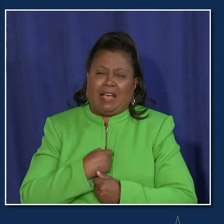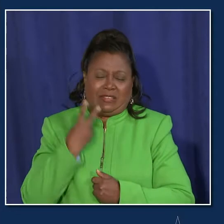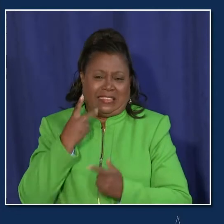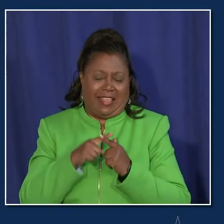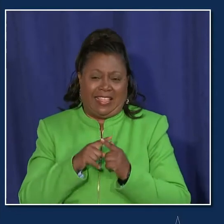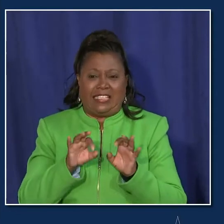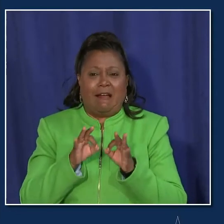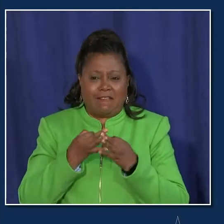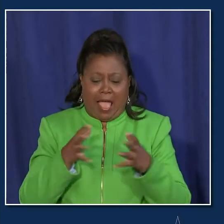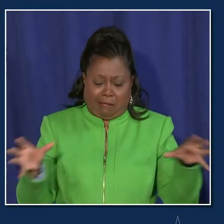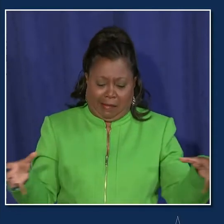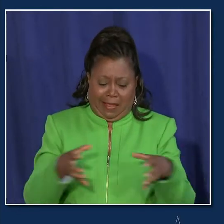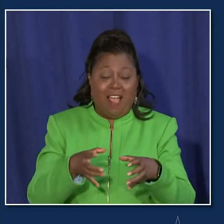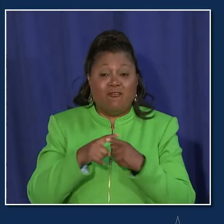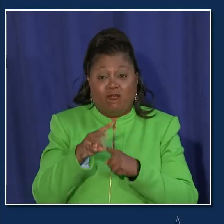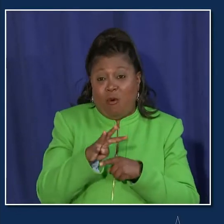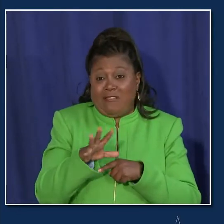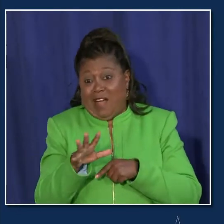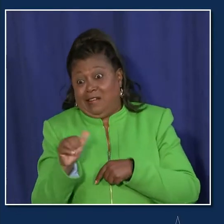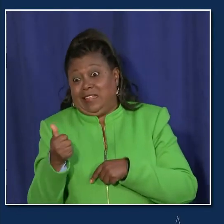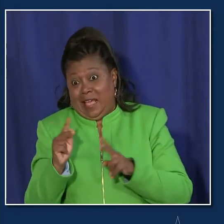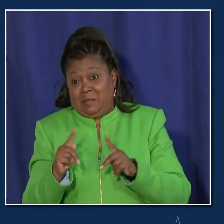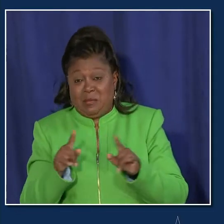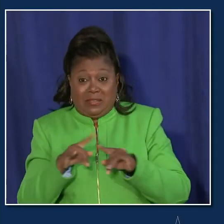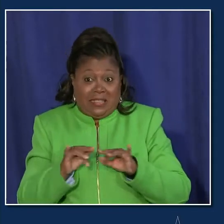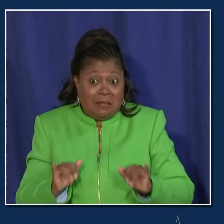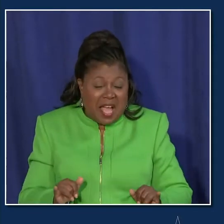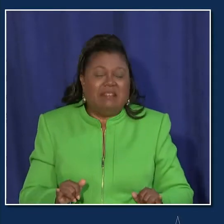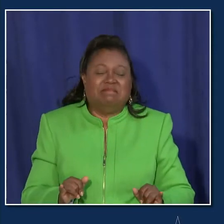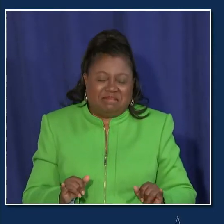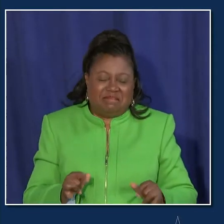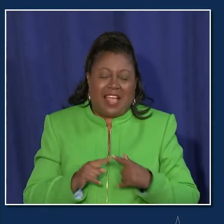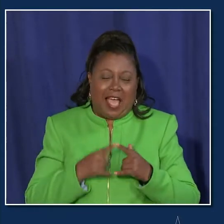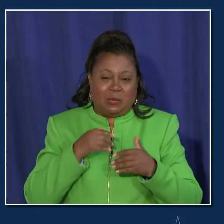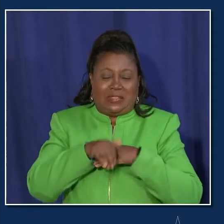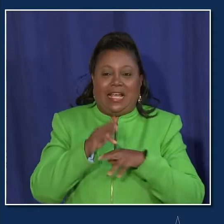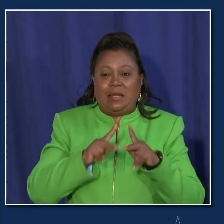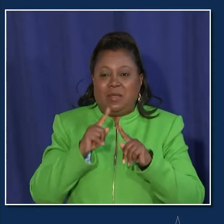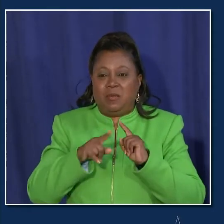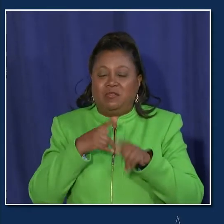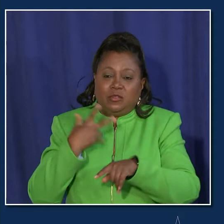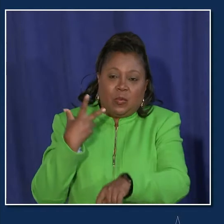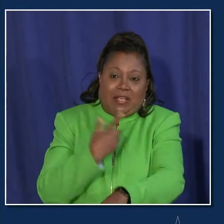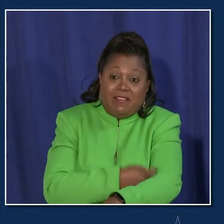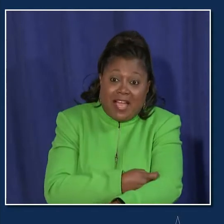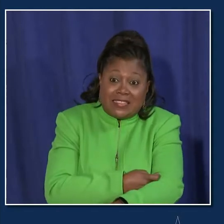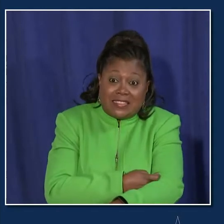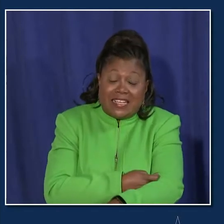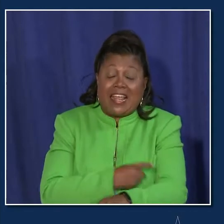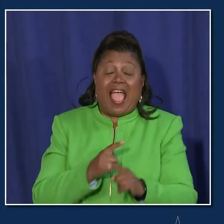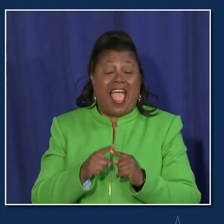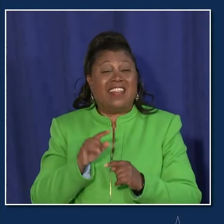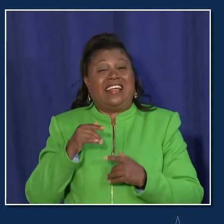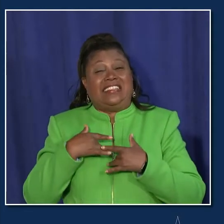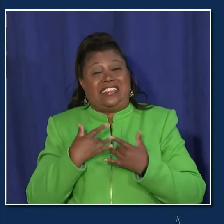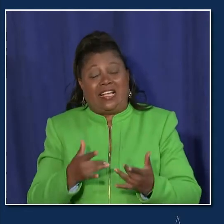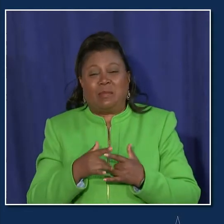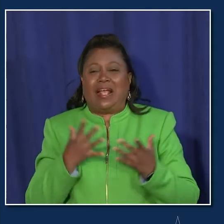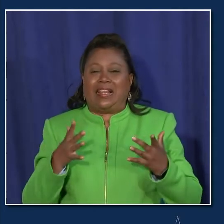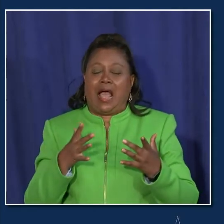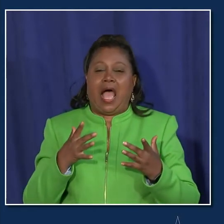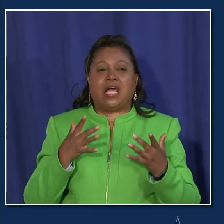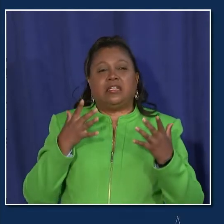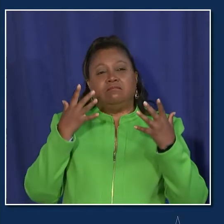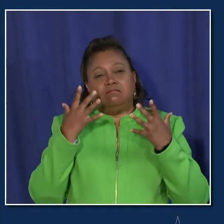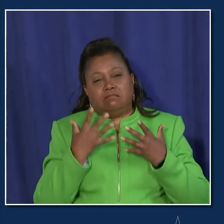this be a family affair, 4 and 5 and 10 people at a time as we're sending people out for vaccine. And there tends to be a lot of gloom